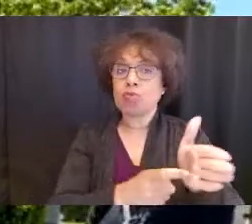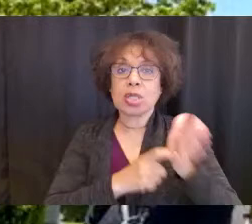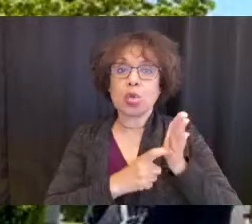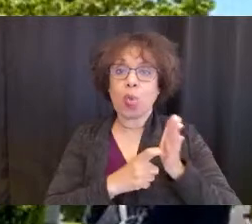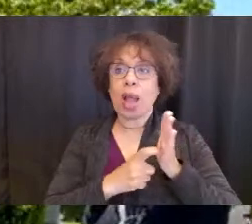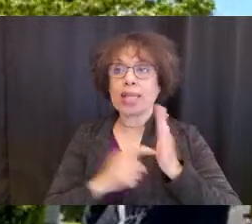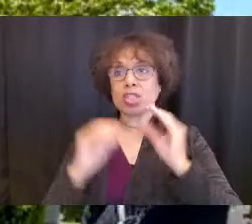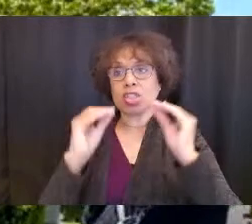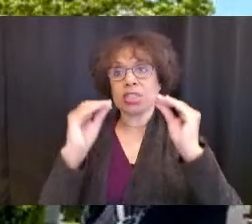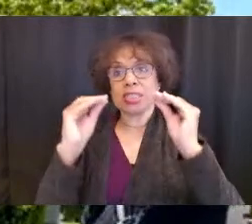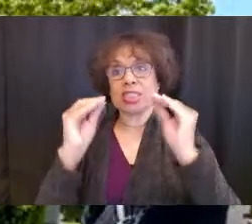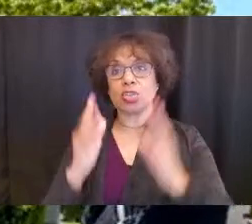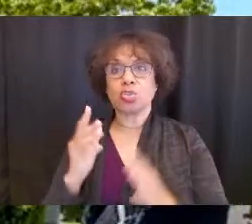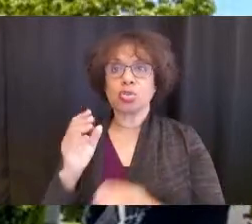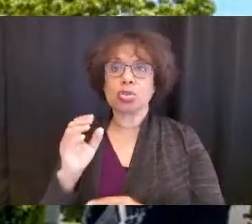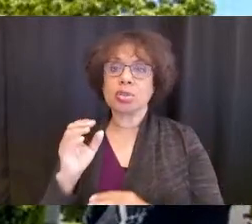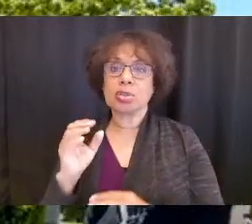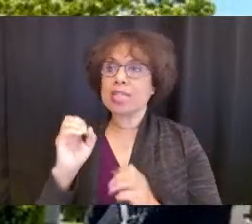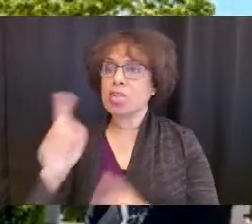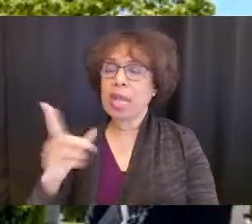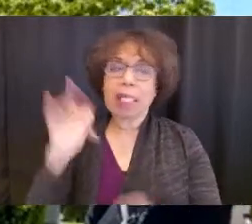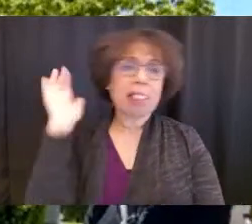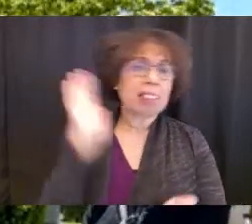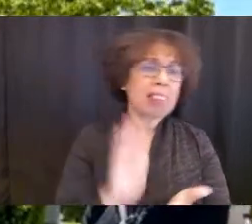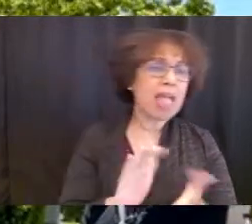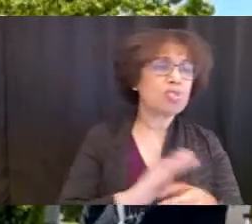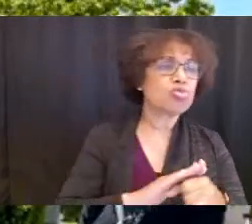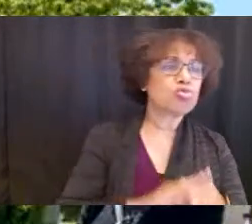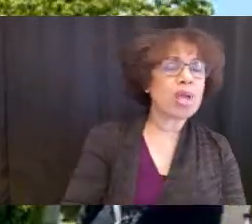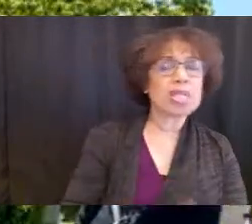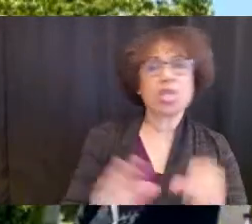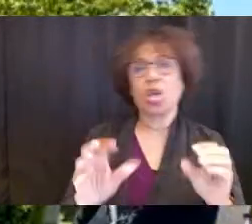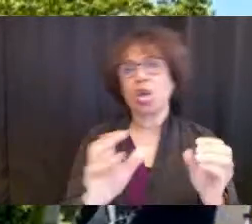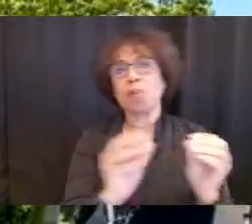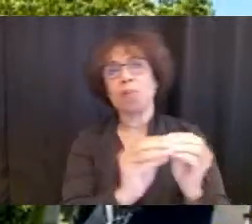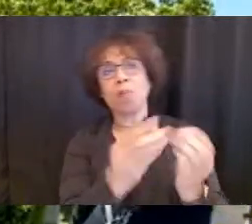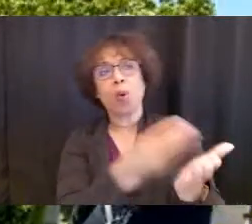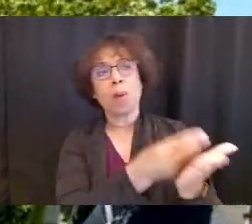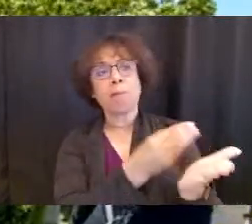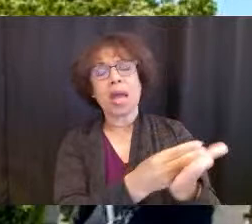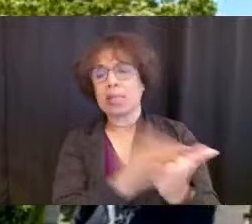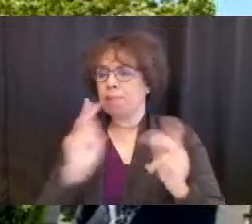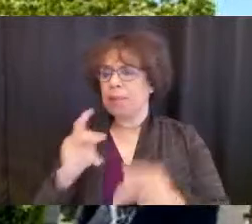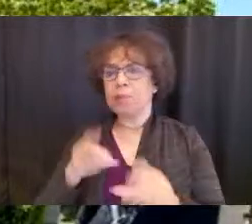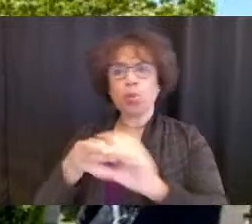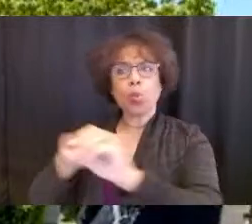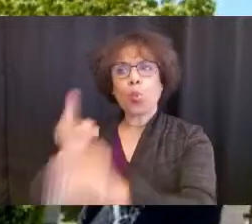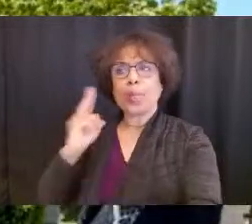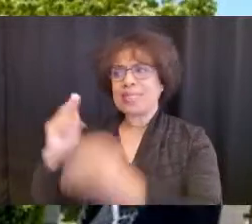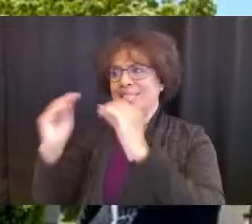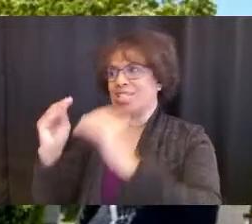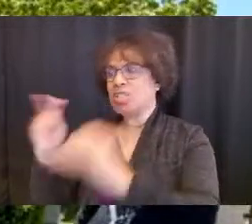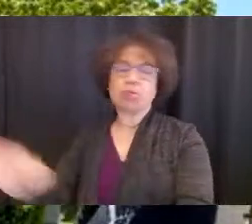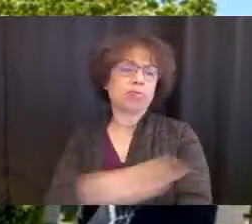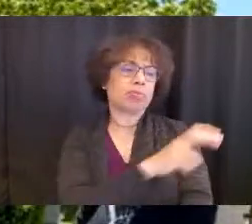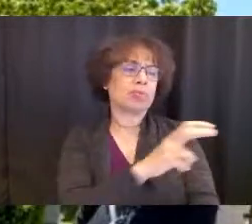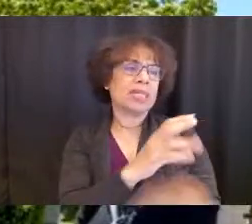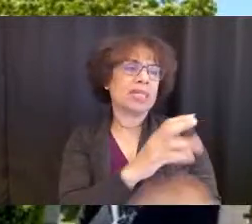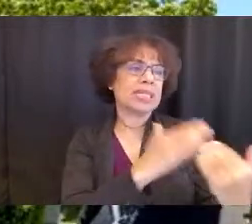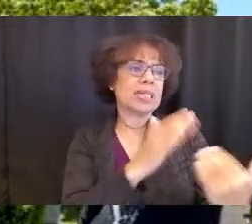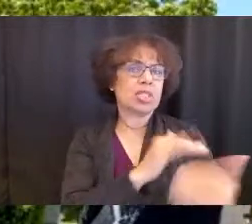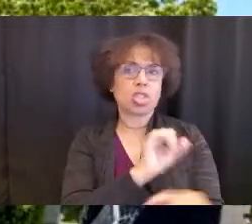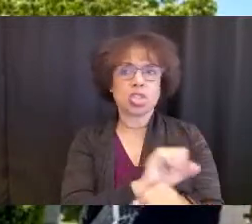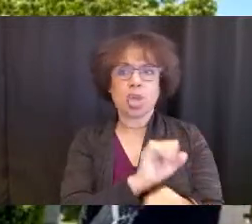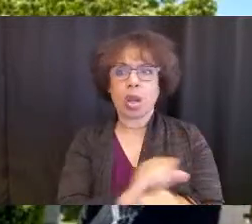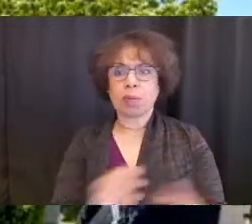teacher does, have less stress, make more money. People say, go do that. That's what's happening. We don't have teachers now because people are taking